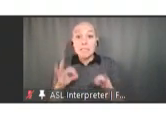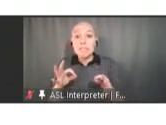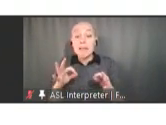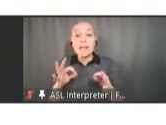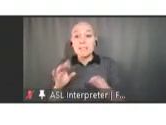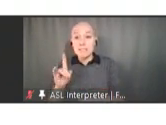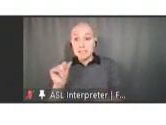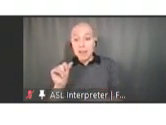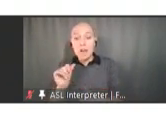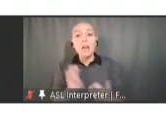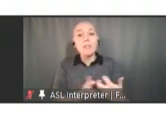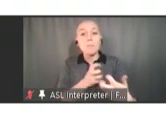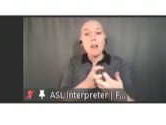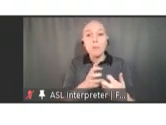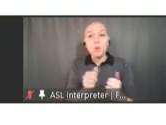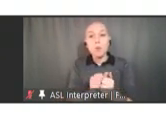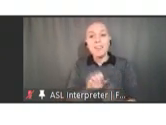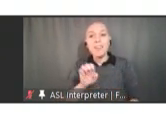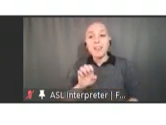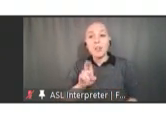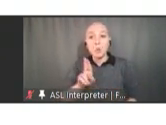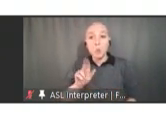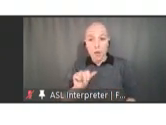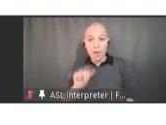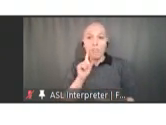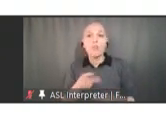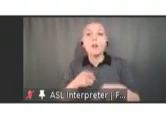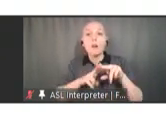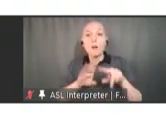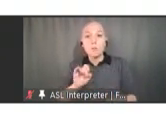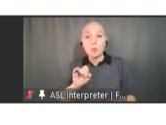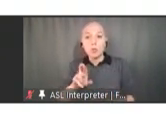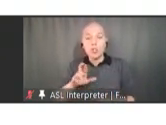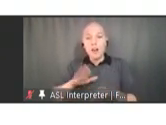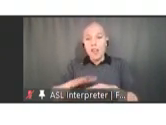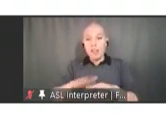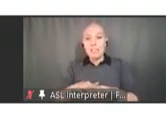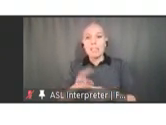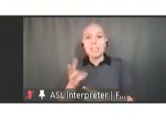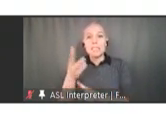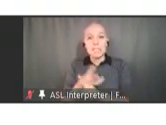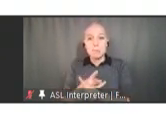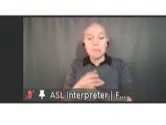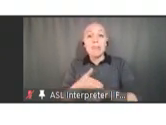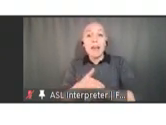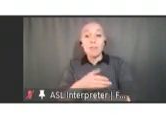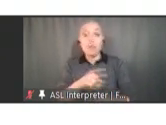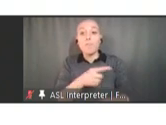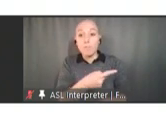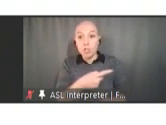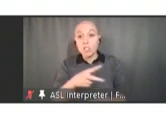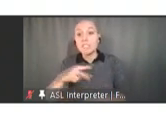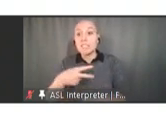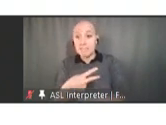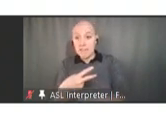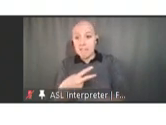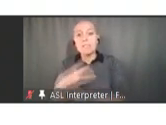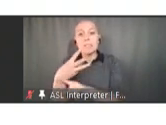EUA of a booster dose at least 6 months after the series in individuals 65 years of age or